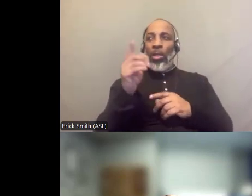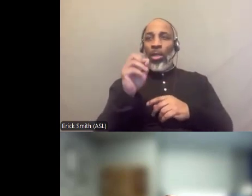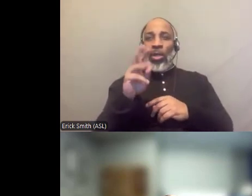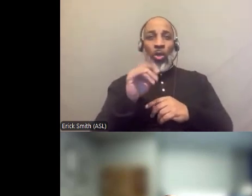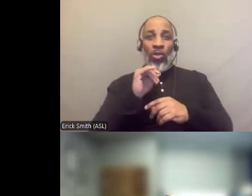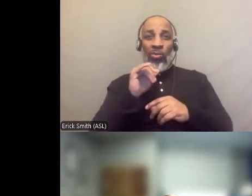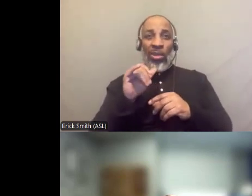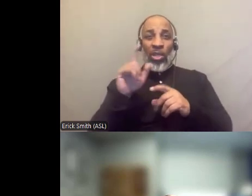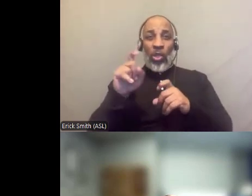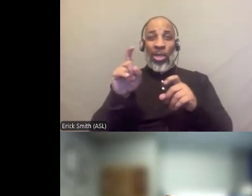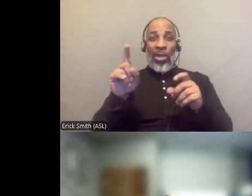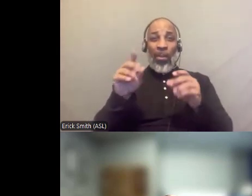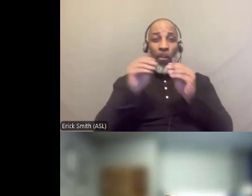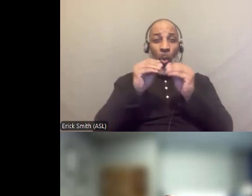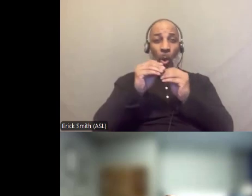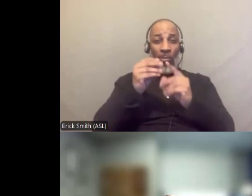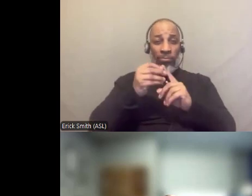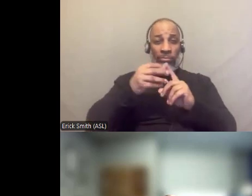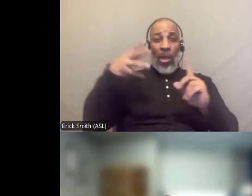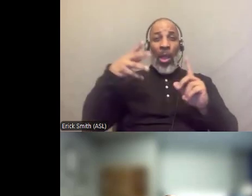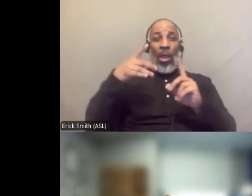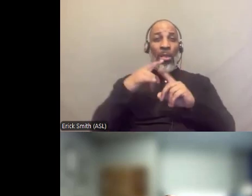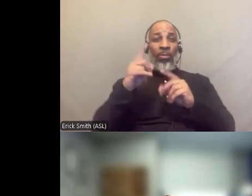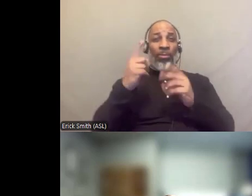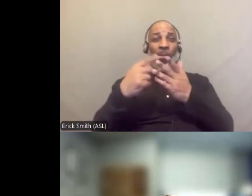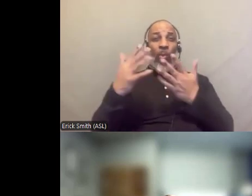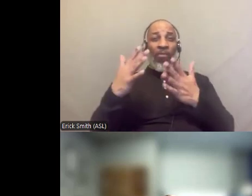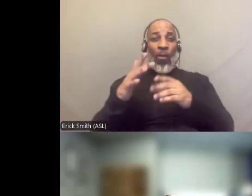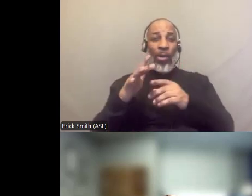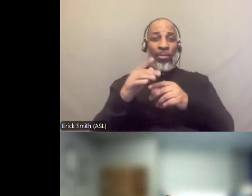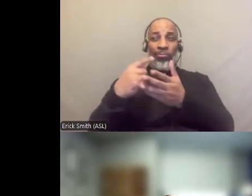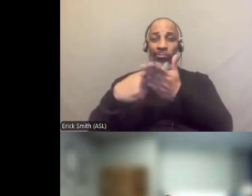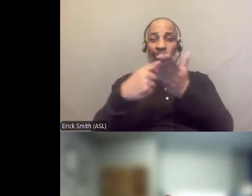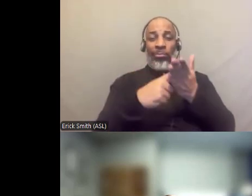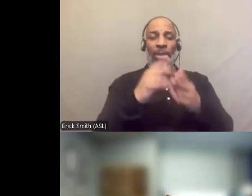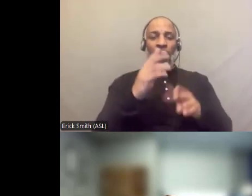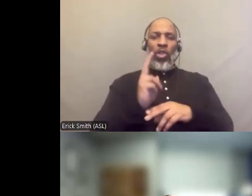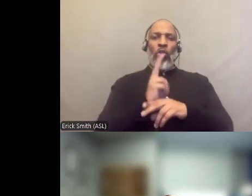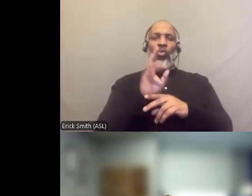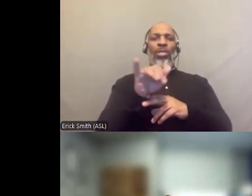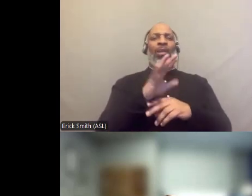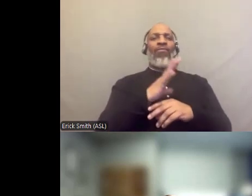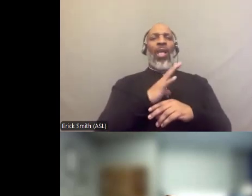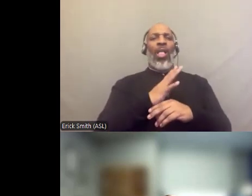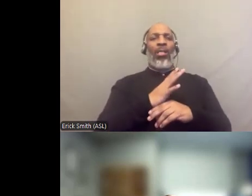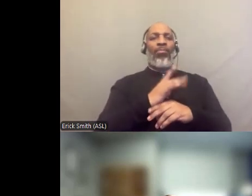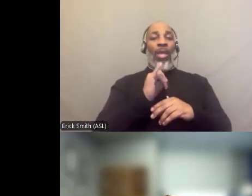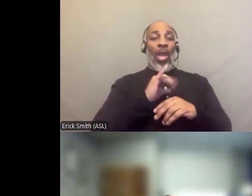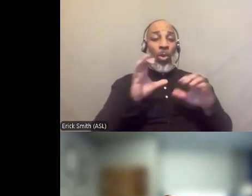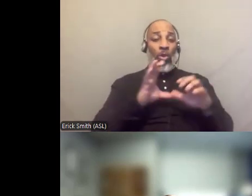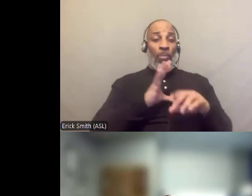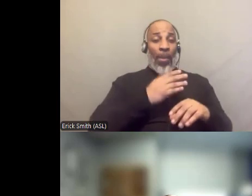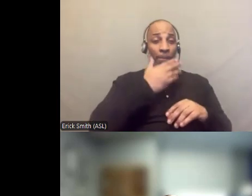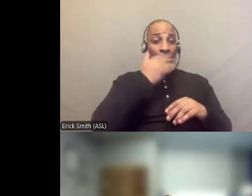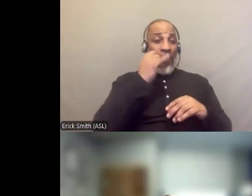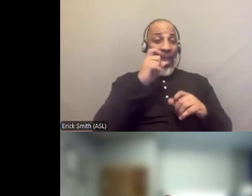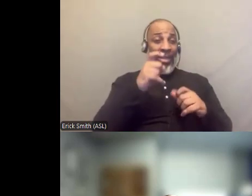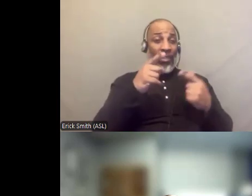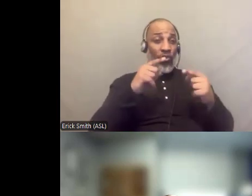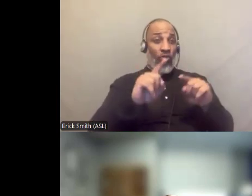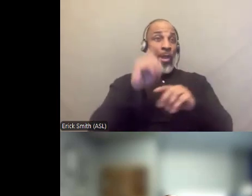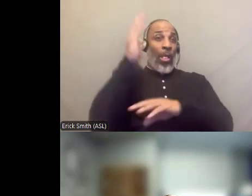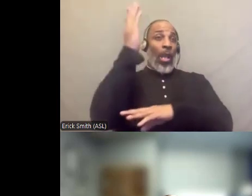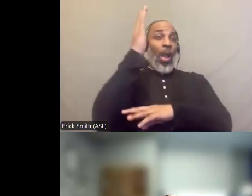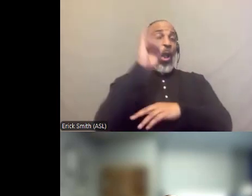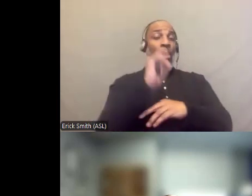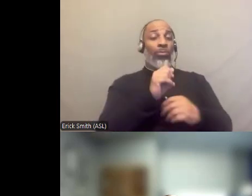a fuller explanation of something that we've already covered, please feel free to use that. I will do my best during the presentation to address